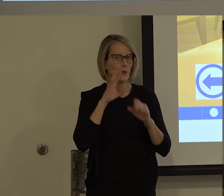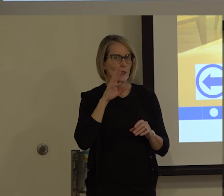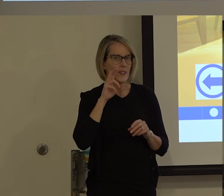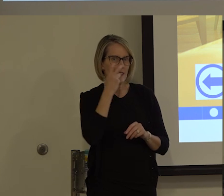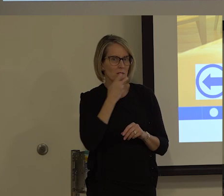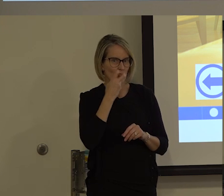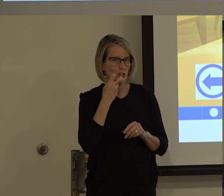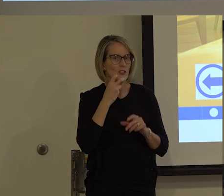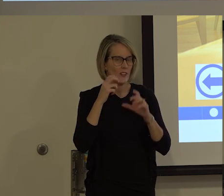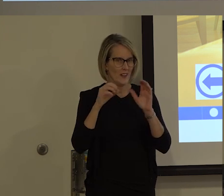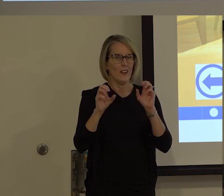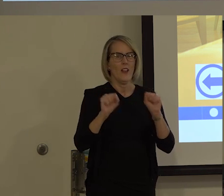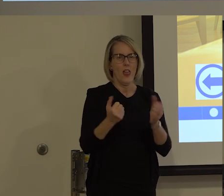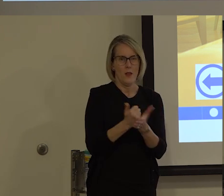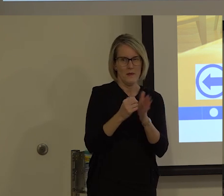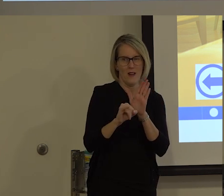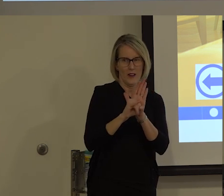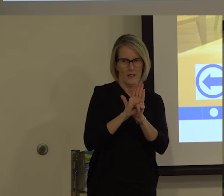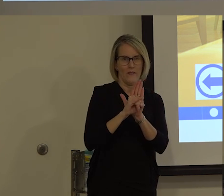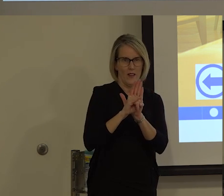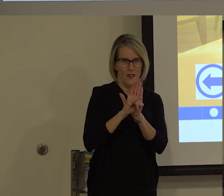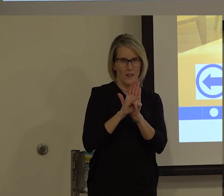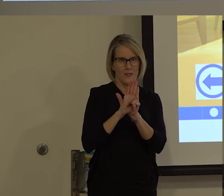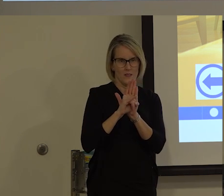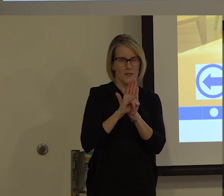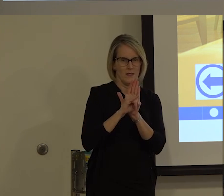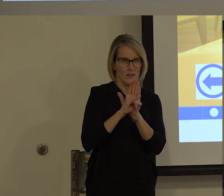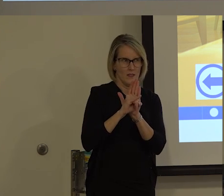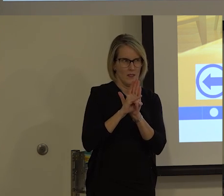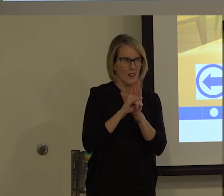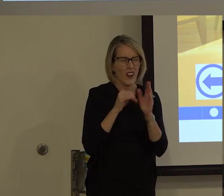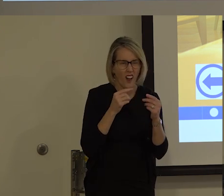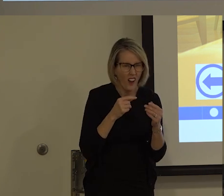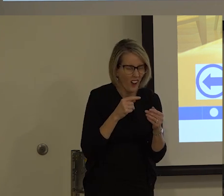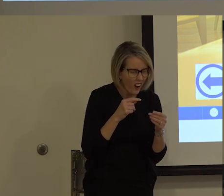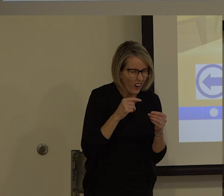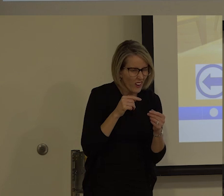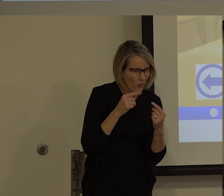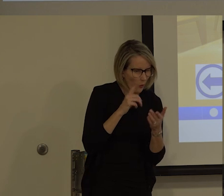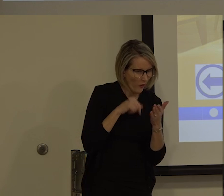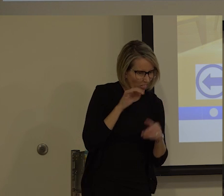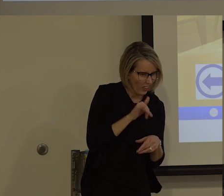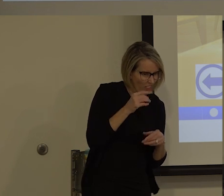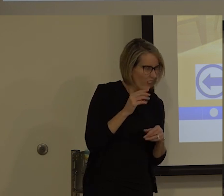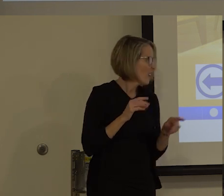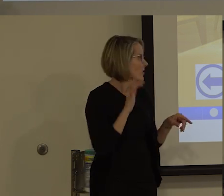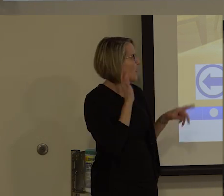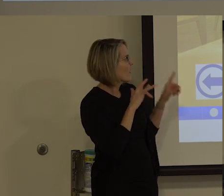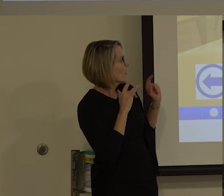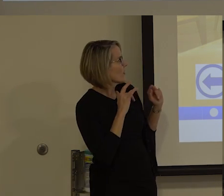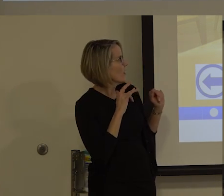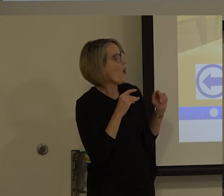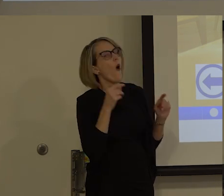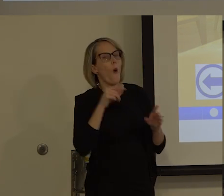sake of helping them identify things, because yes, some things might be hard to identify. So if they struggle, they can click on the speech bubble and see like, oh,